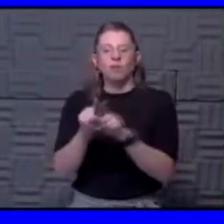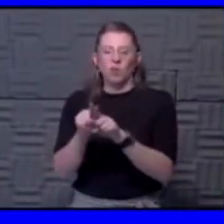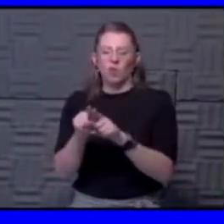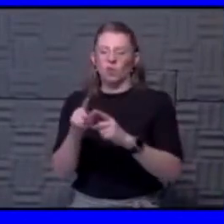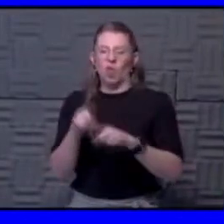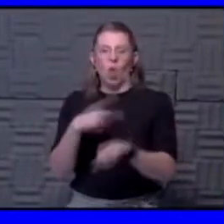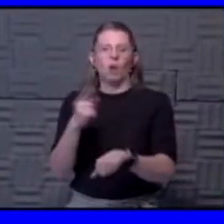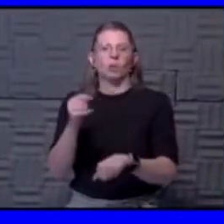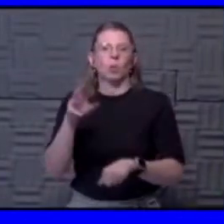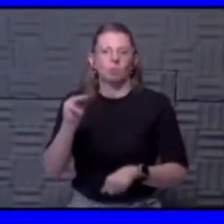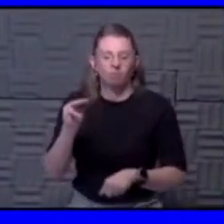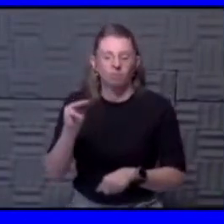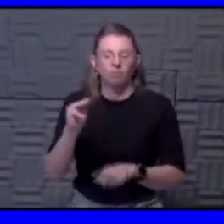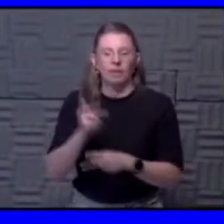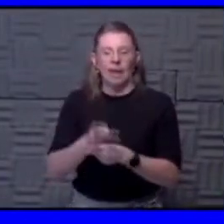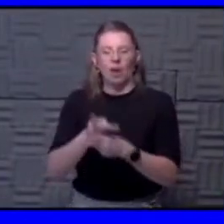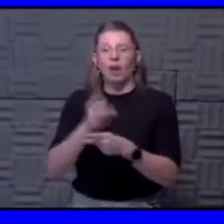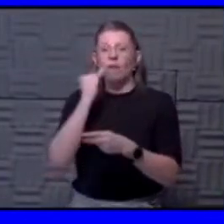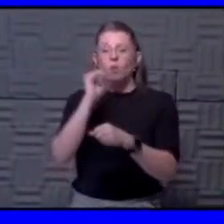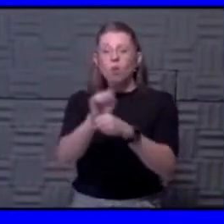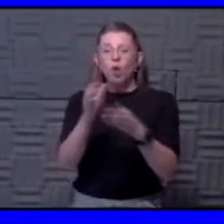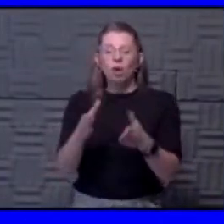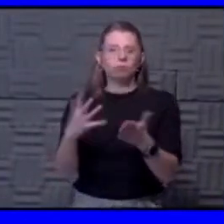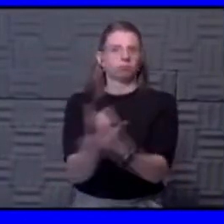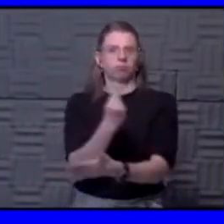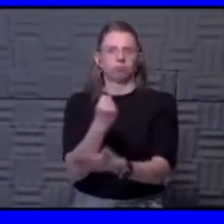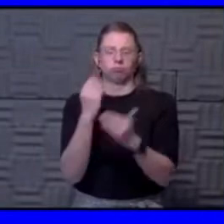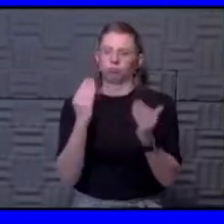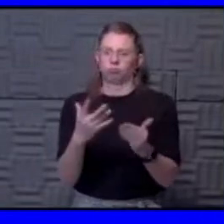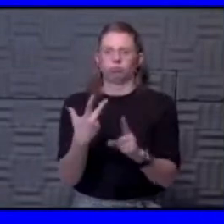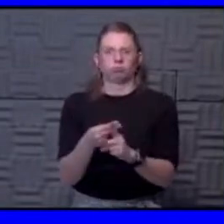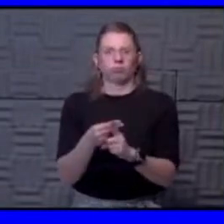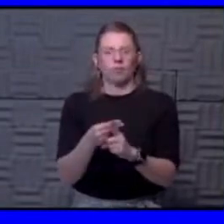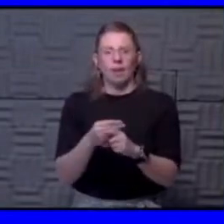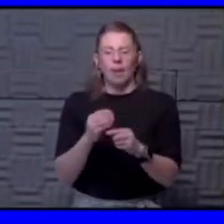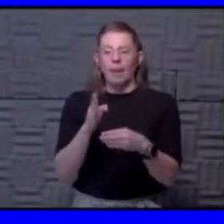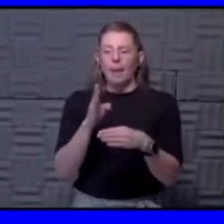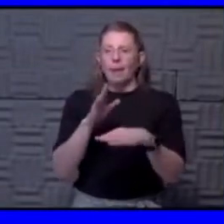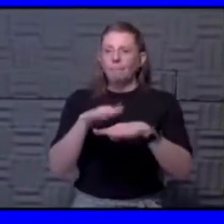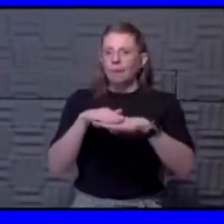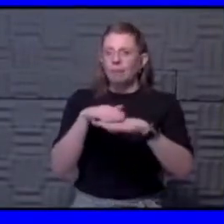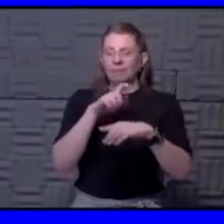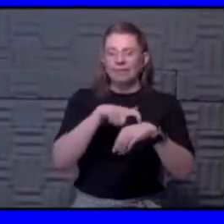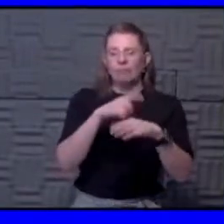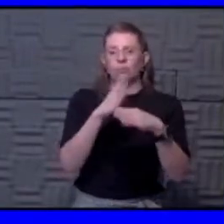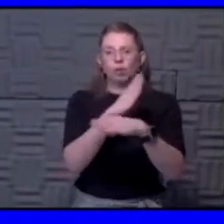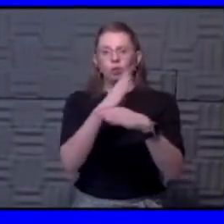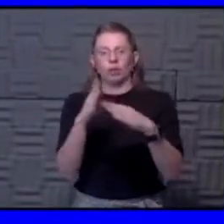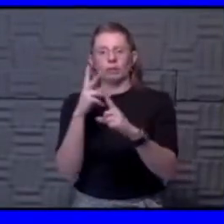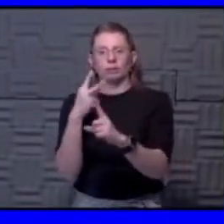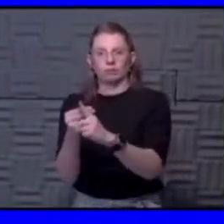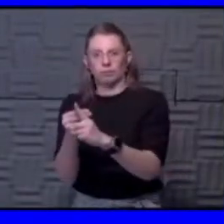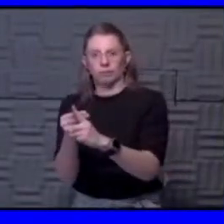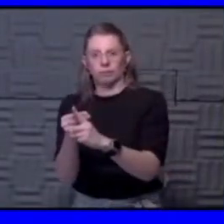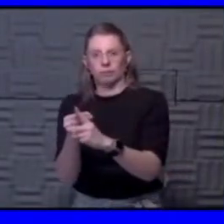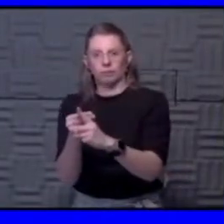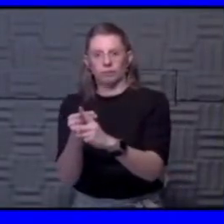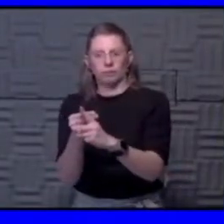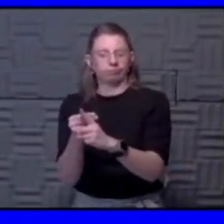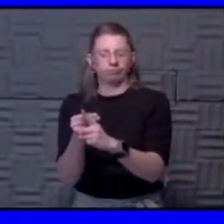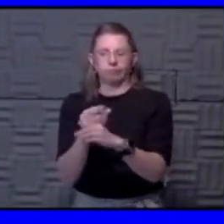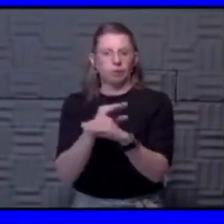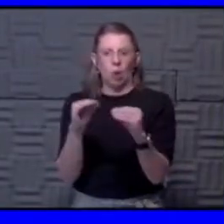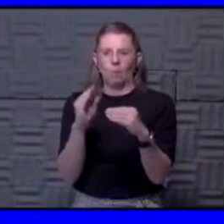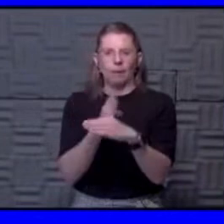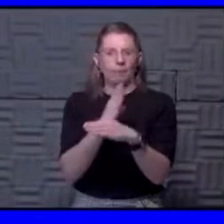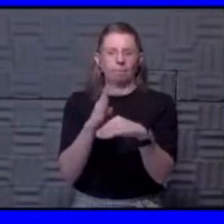facilities. If you're a worker, go ahead and get it. There is no minimum time between infection and getting the vaccine. You do